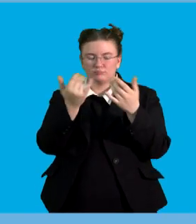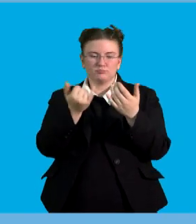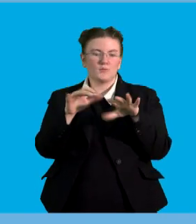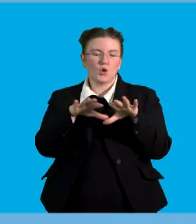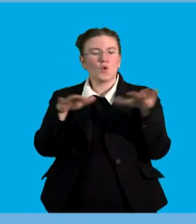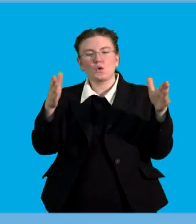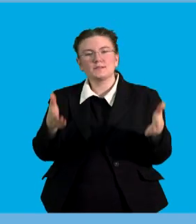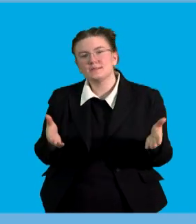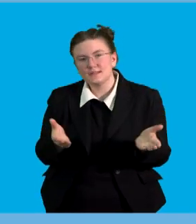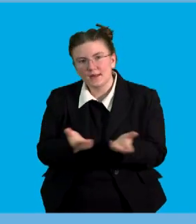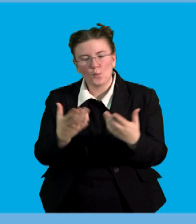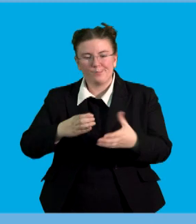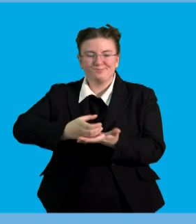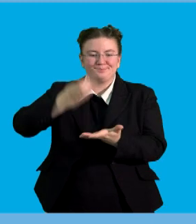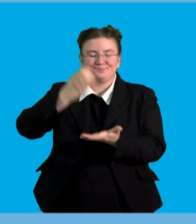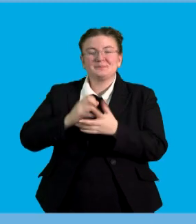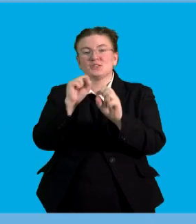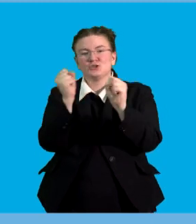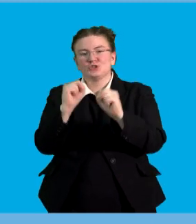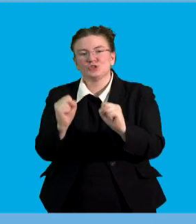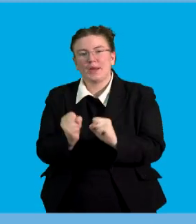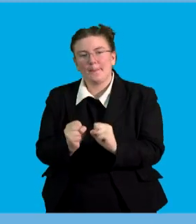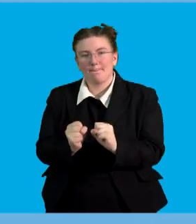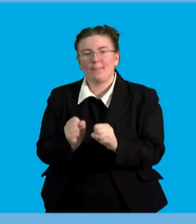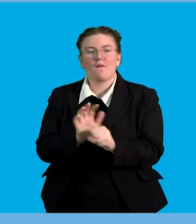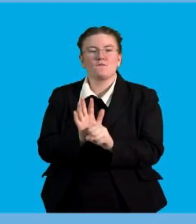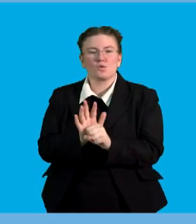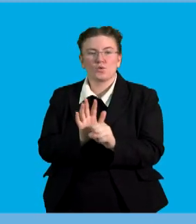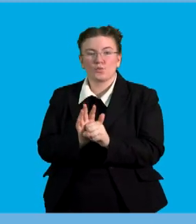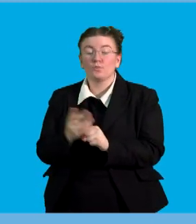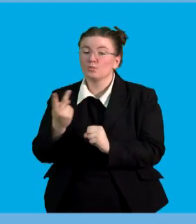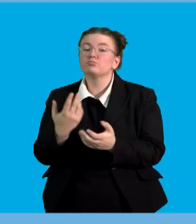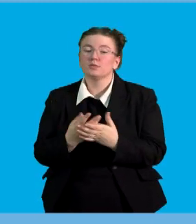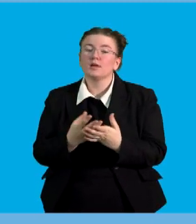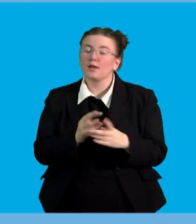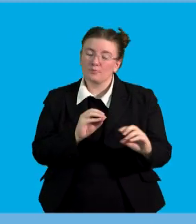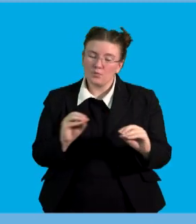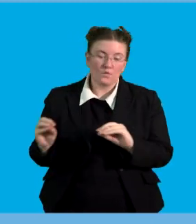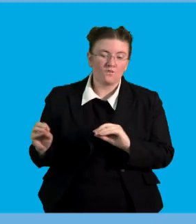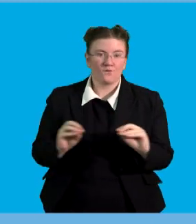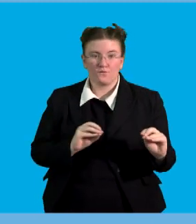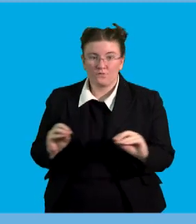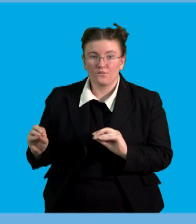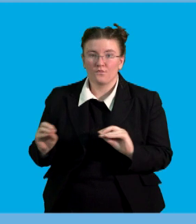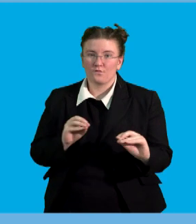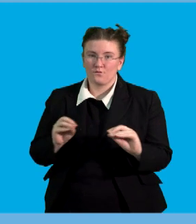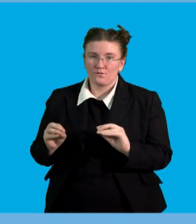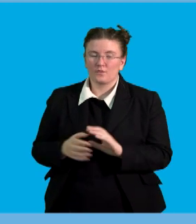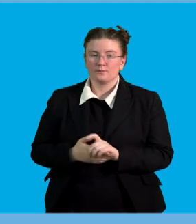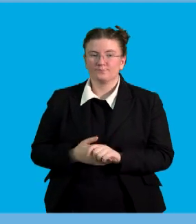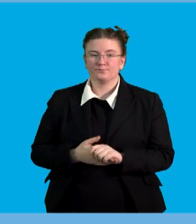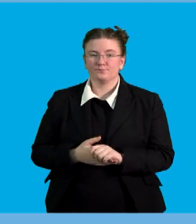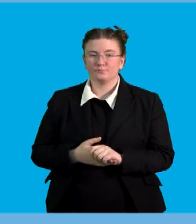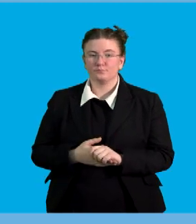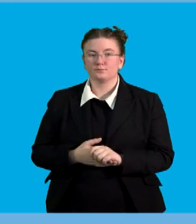of they take up the shape of the container that they are in, and they are able to move around chaotically.